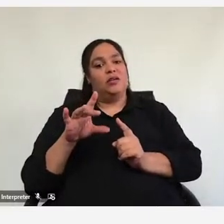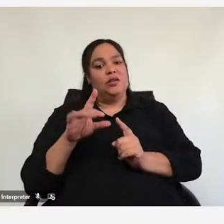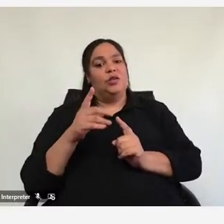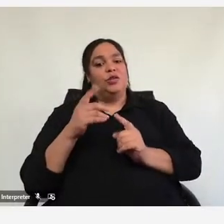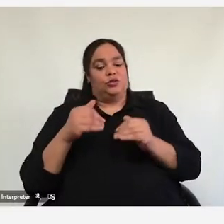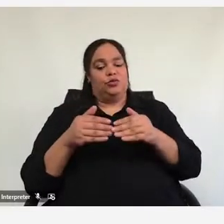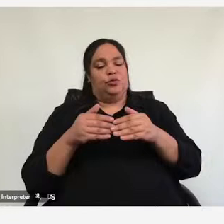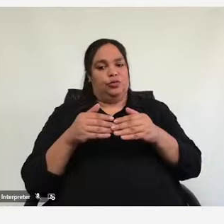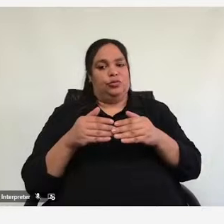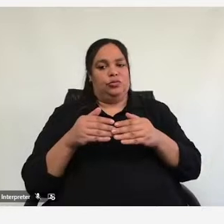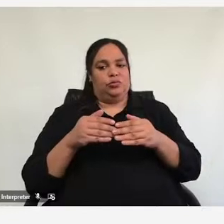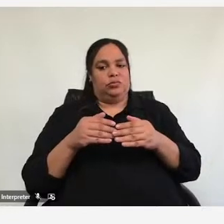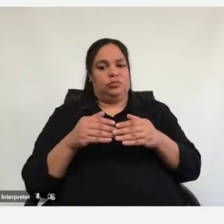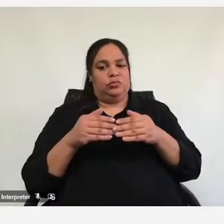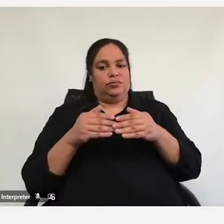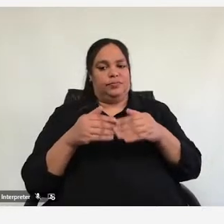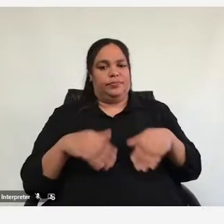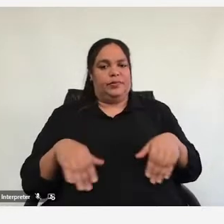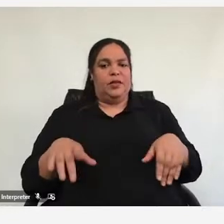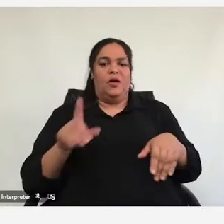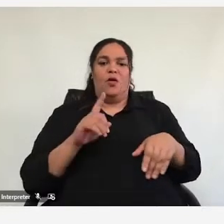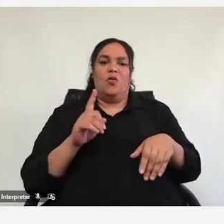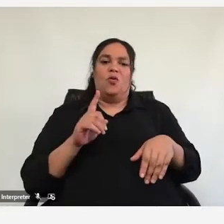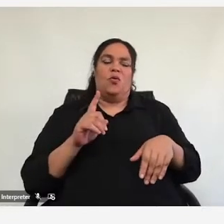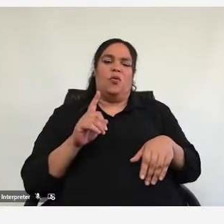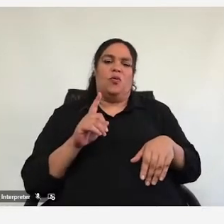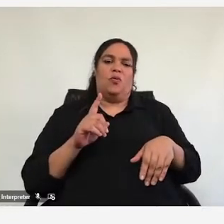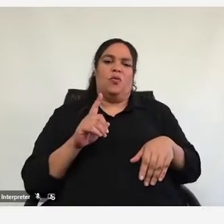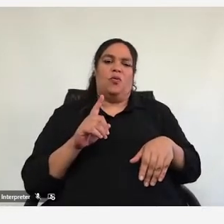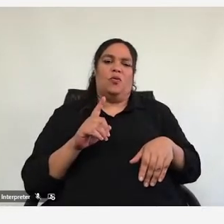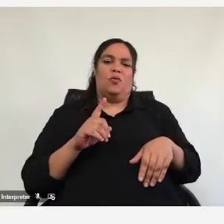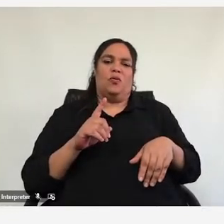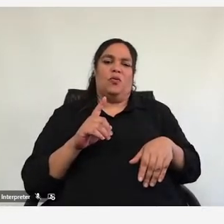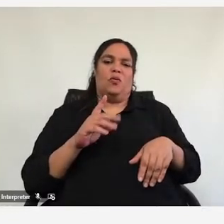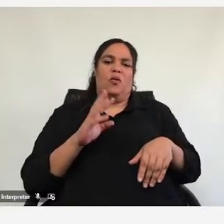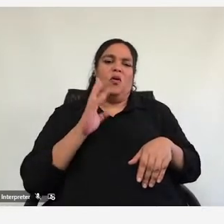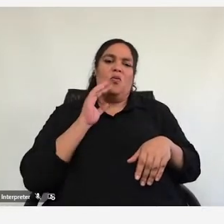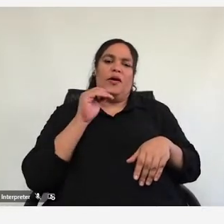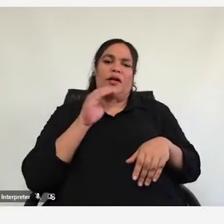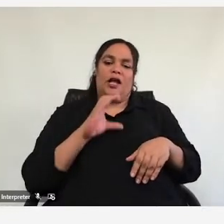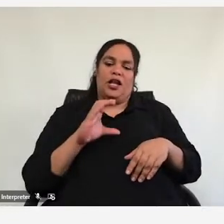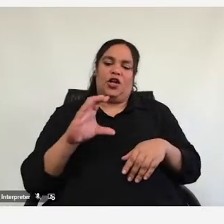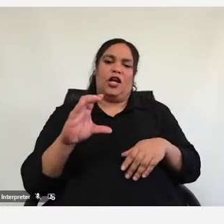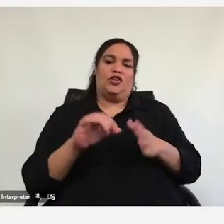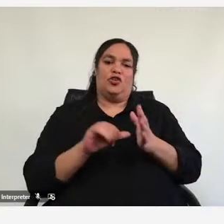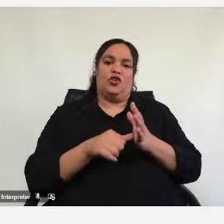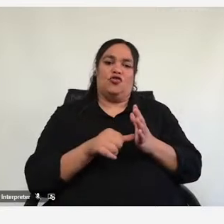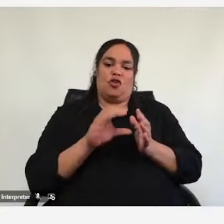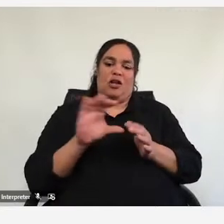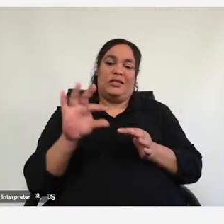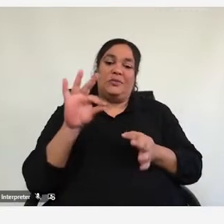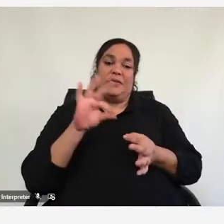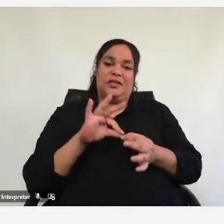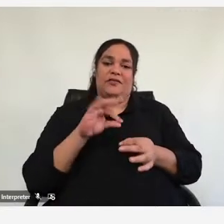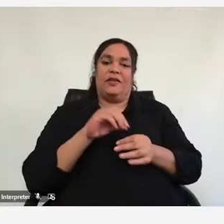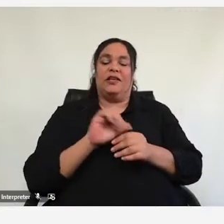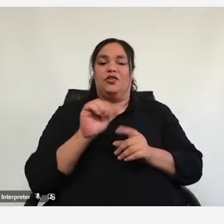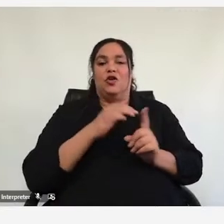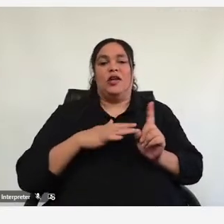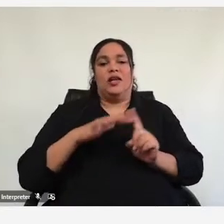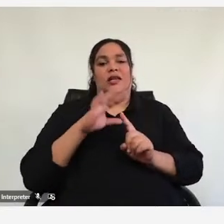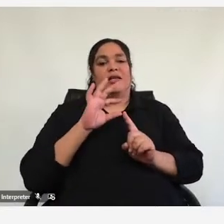to the disparities when it comes to the allocation of grants, specifically in areas such